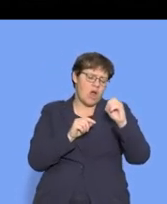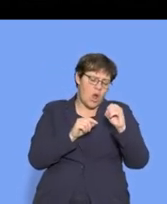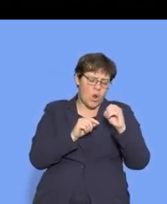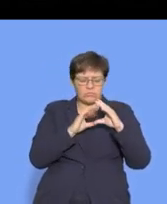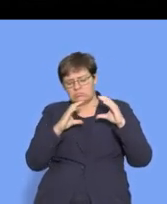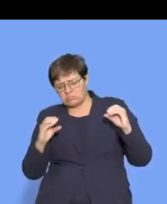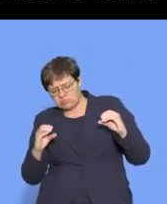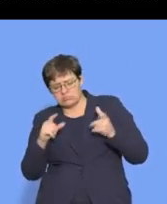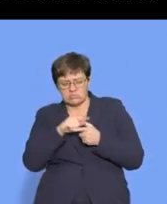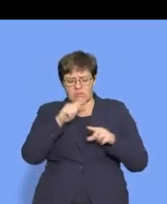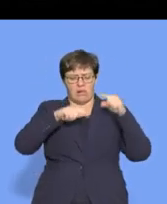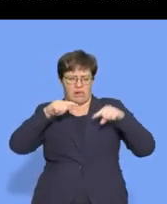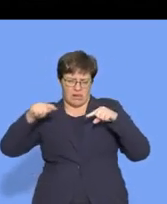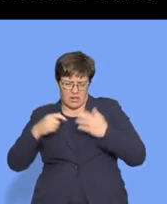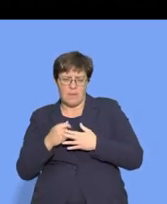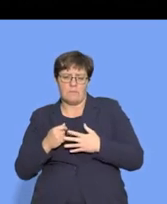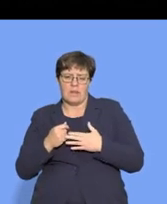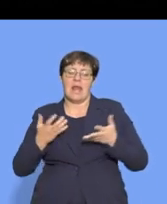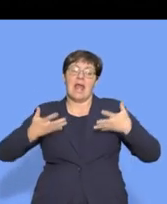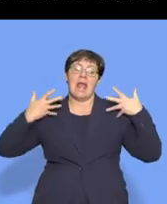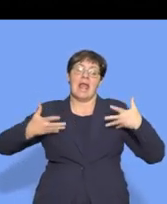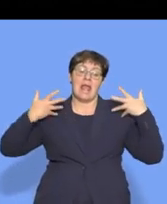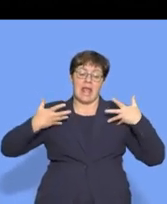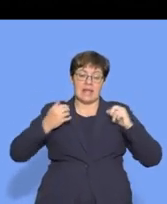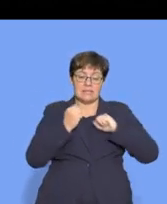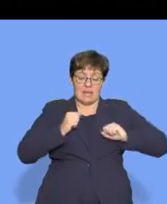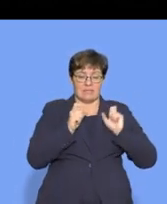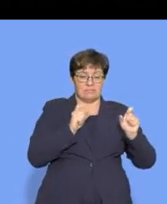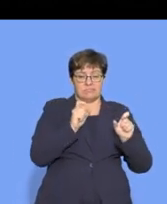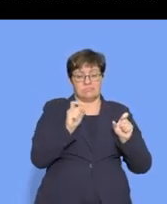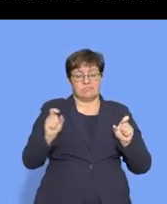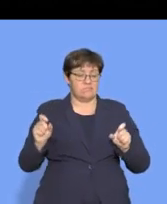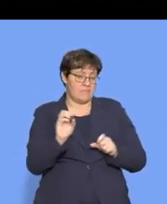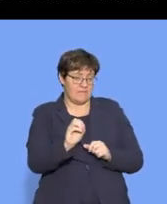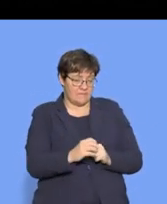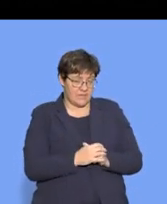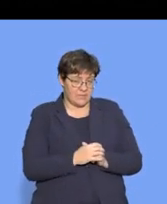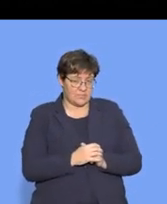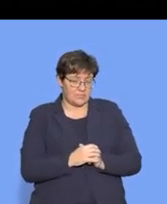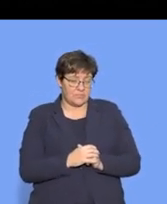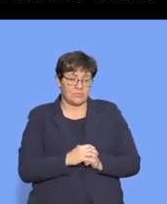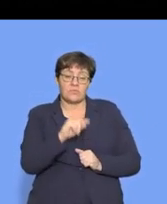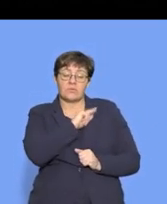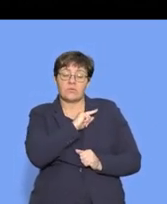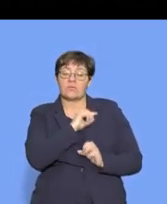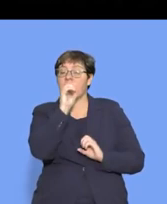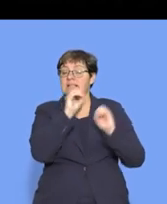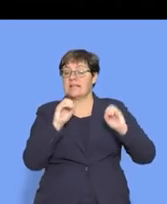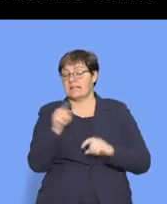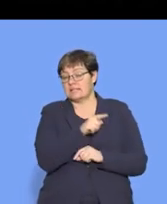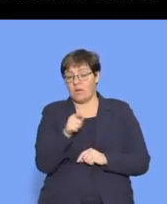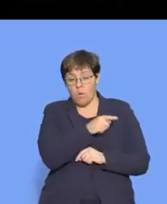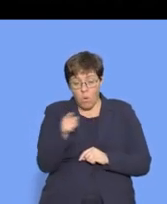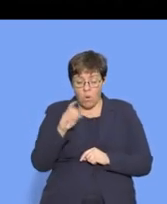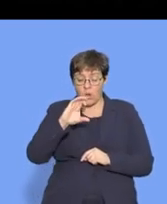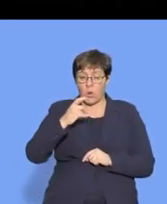lots of air spaces between them. But because these cells all have chloroplasts